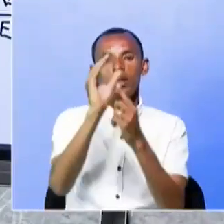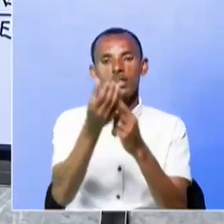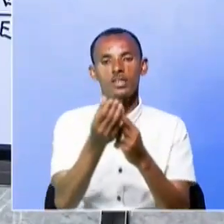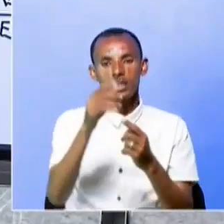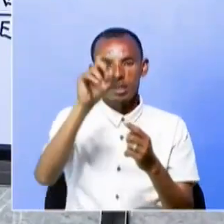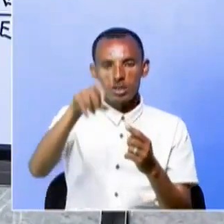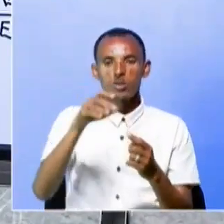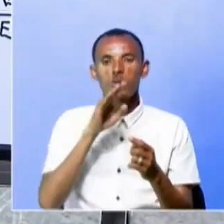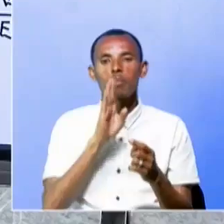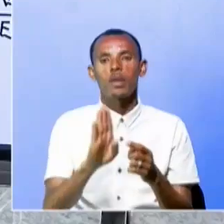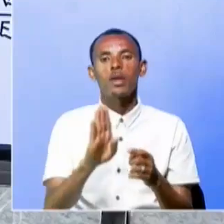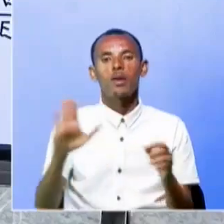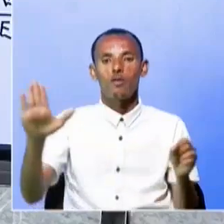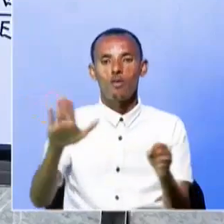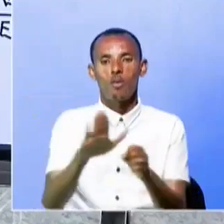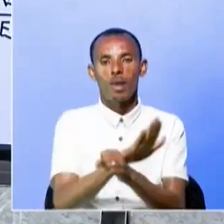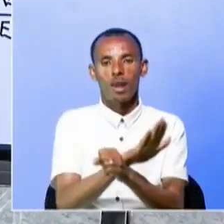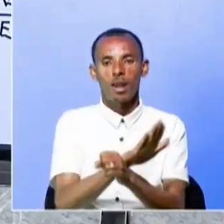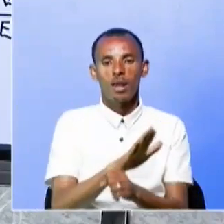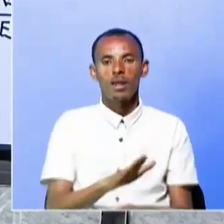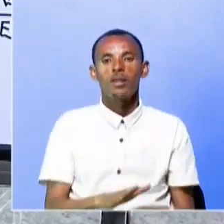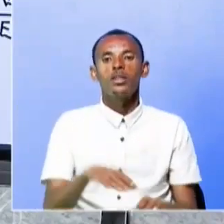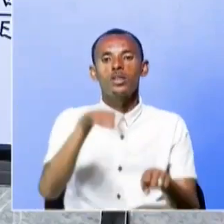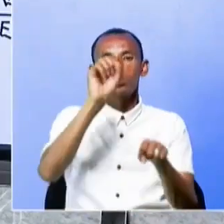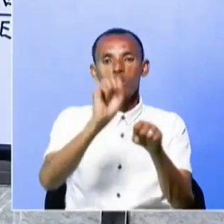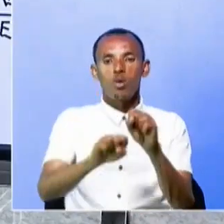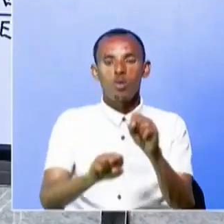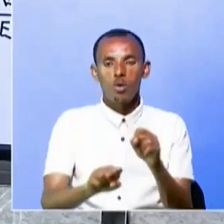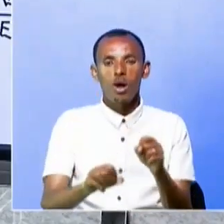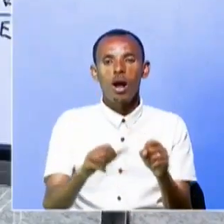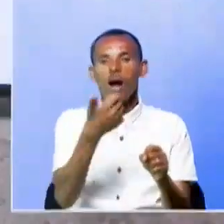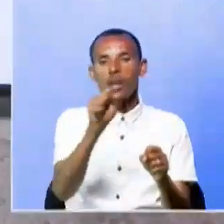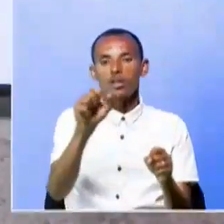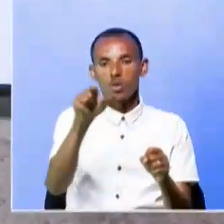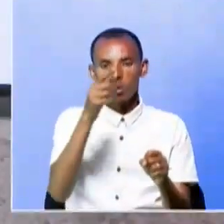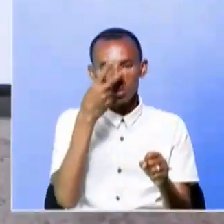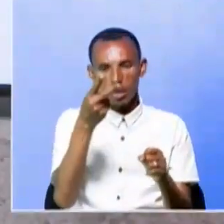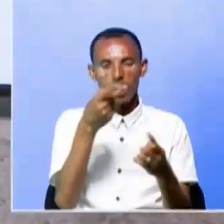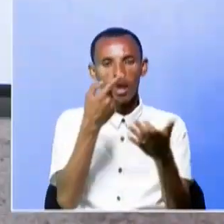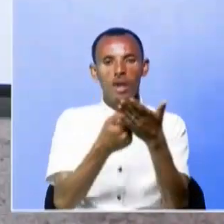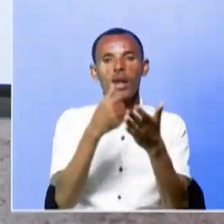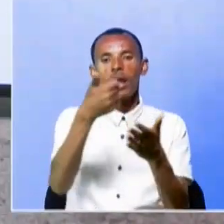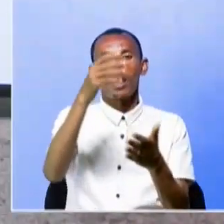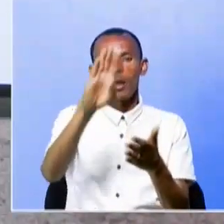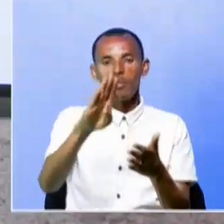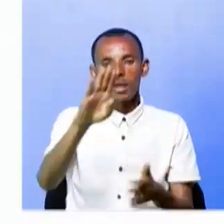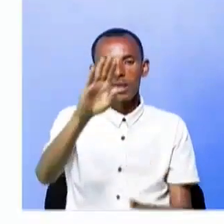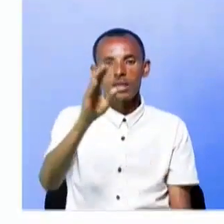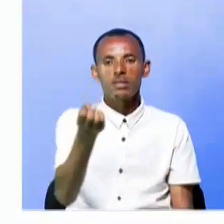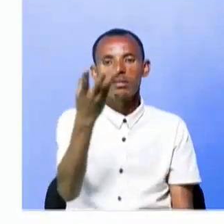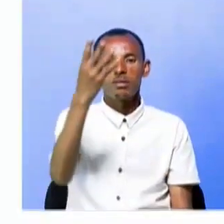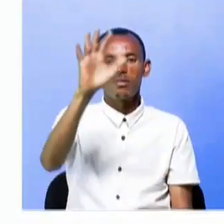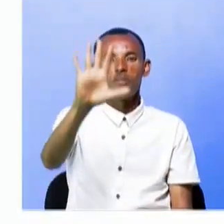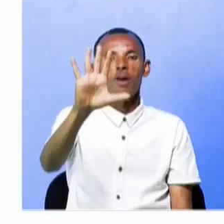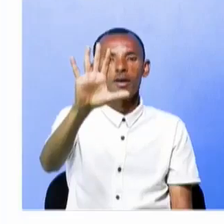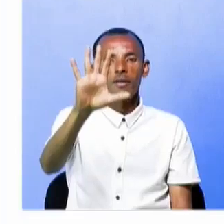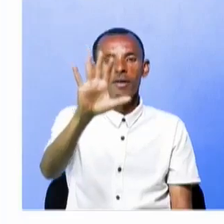should be fulfilled, right? So as you can see here, AB is 5,